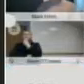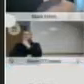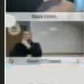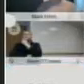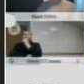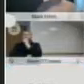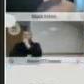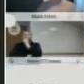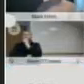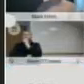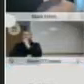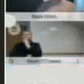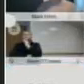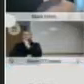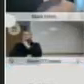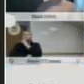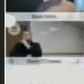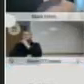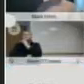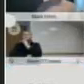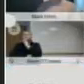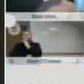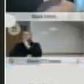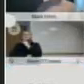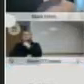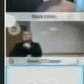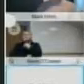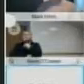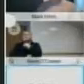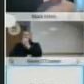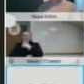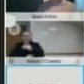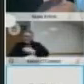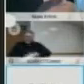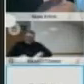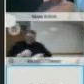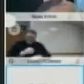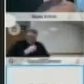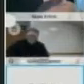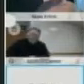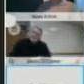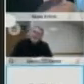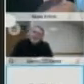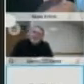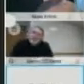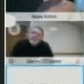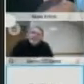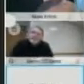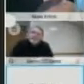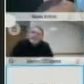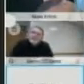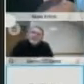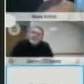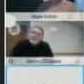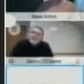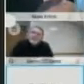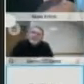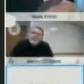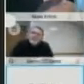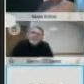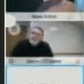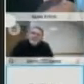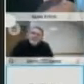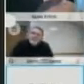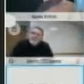you answered our question. Then the next question is, will residents come from the Suffolk County House of